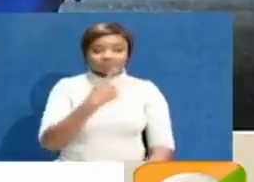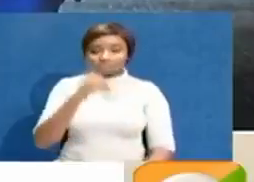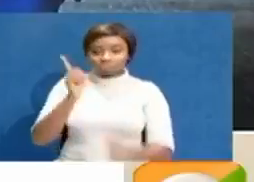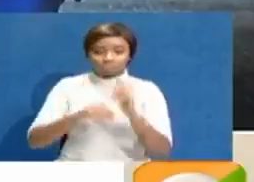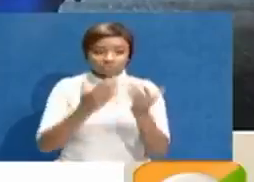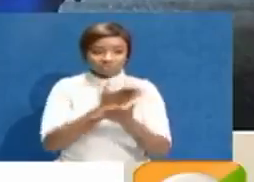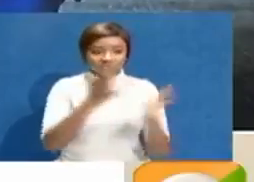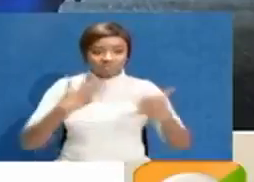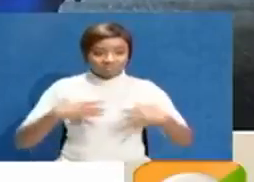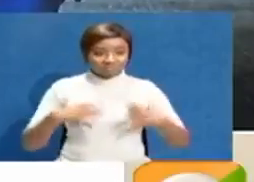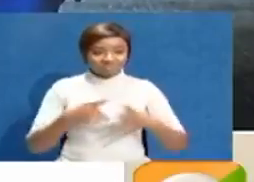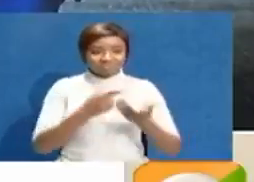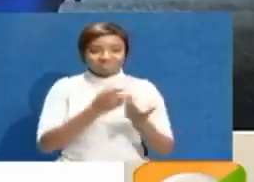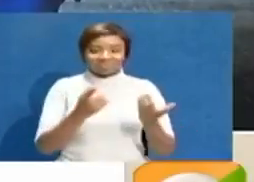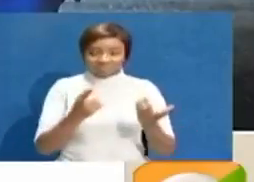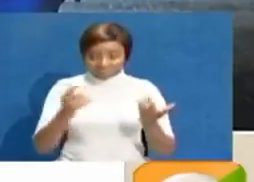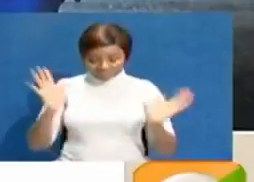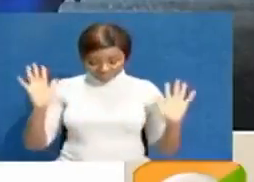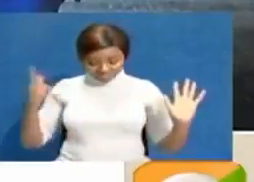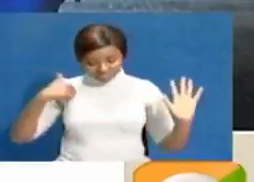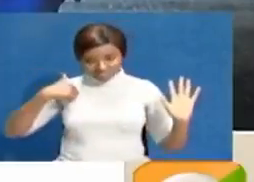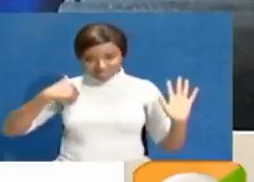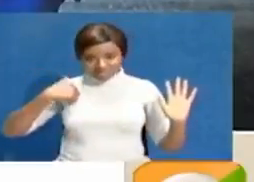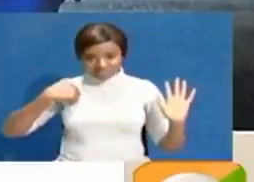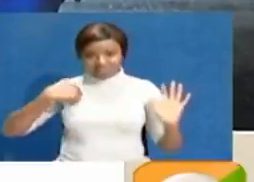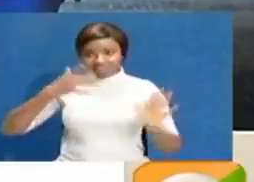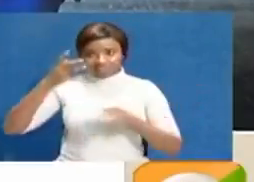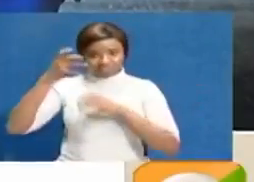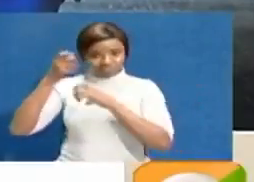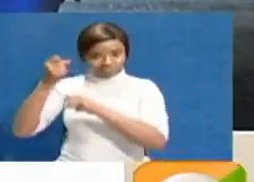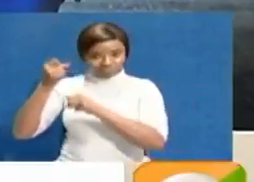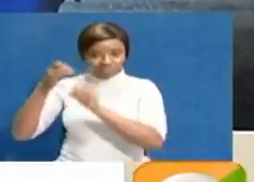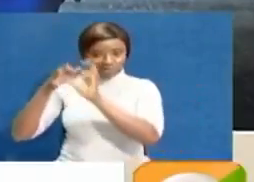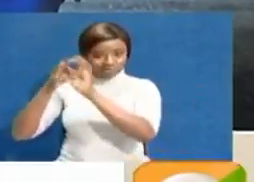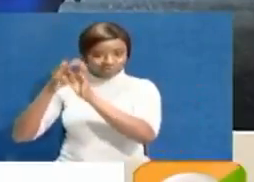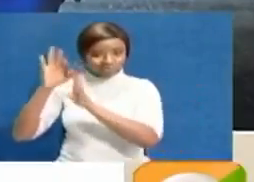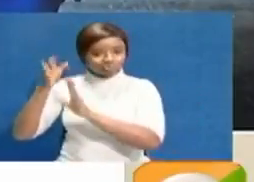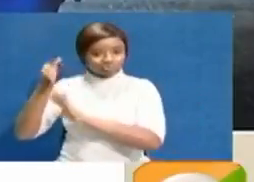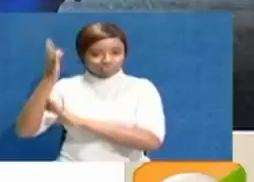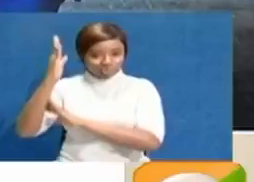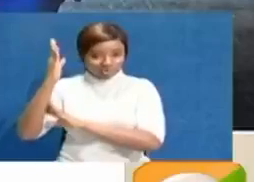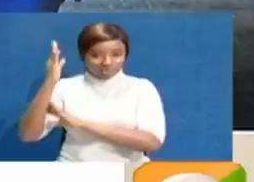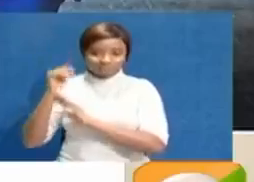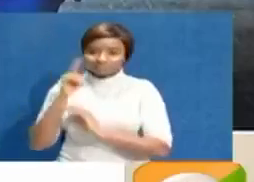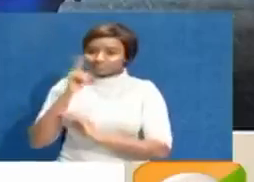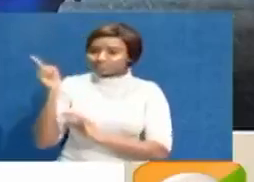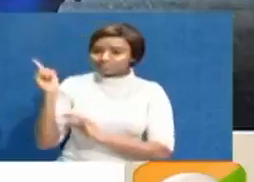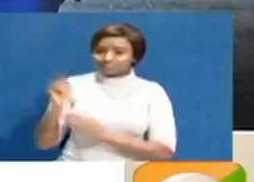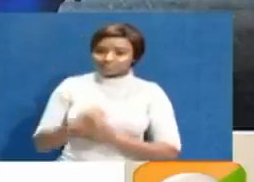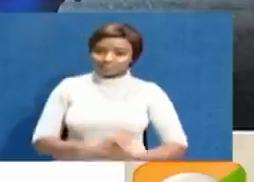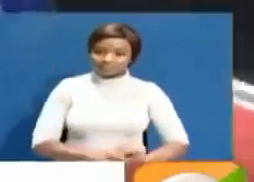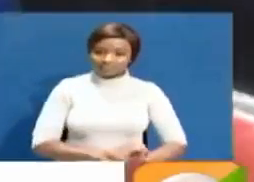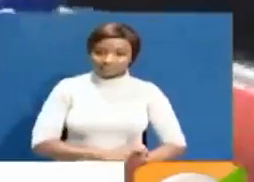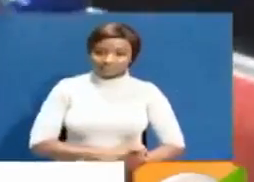by asserting that he is a man of faith. Here now is Alphas Lagat with more.